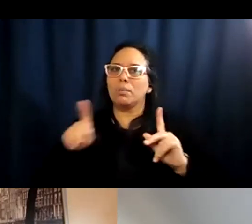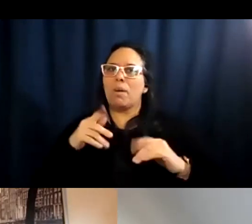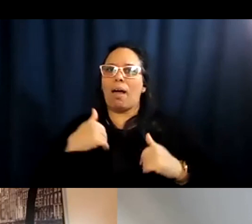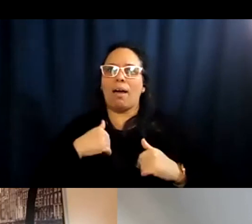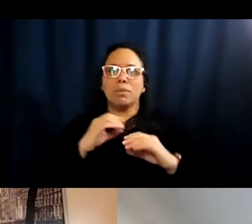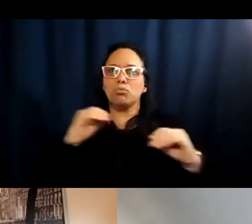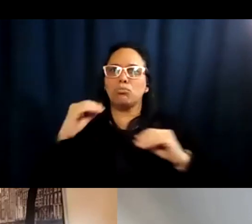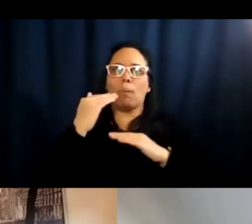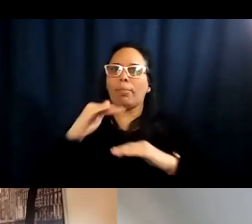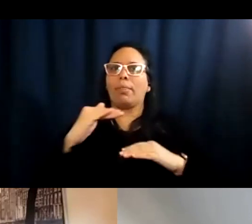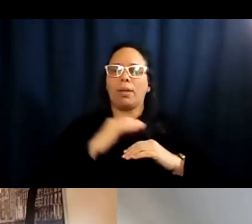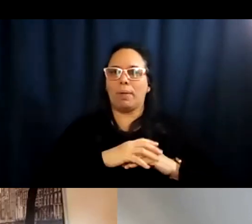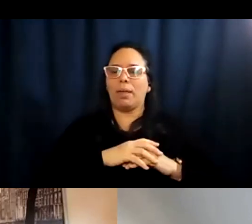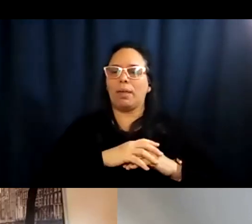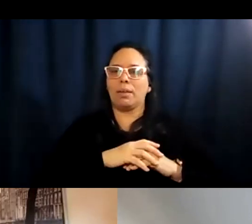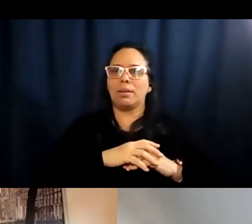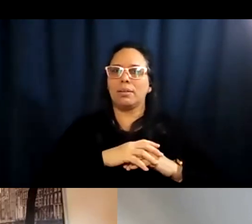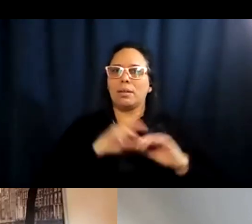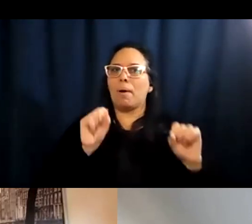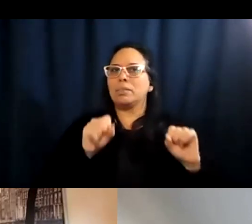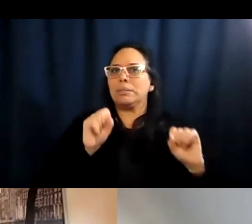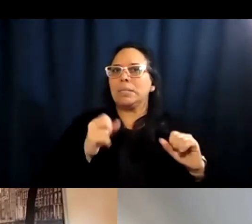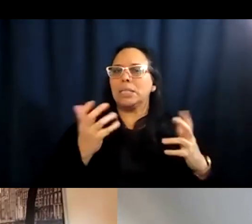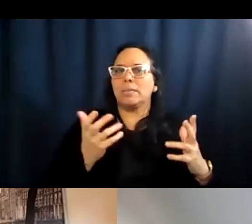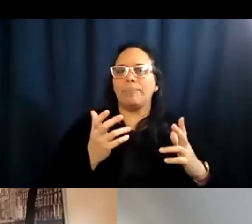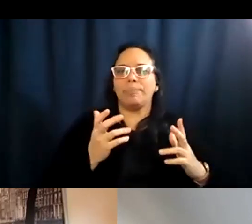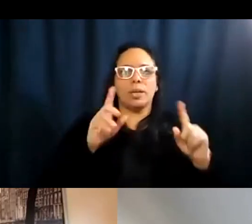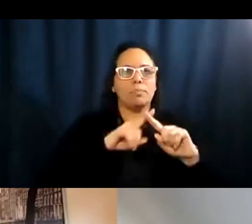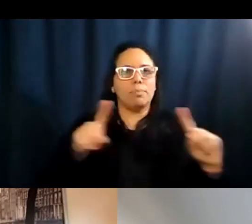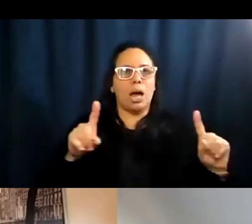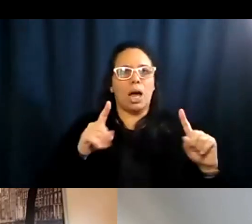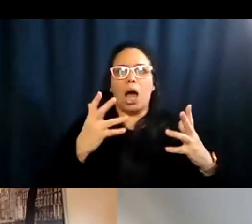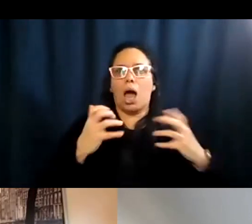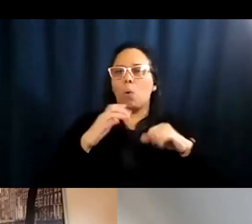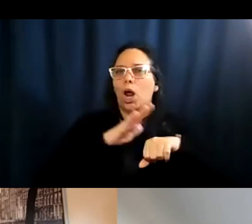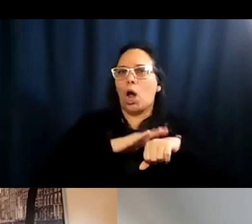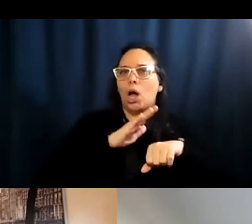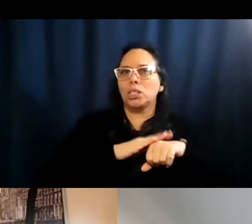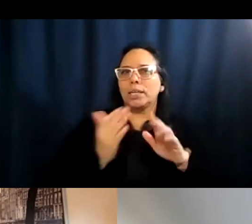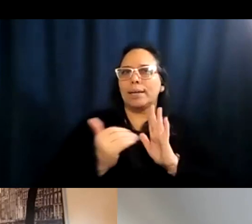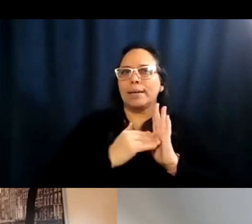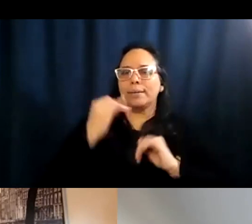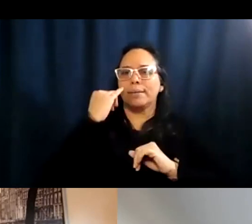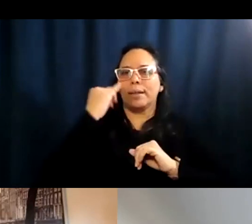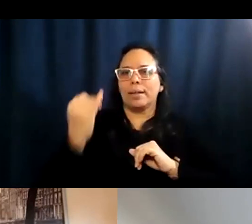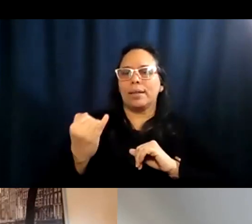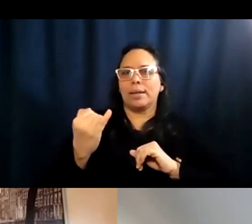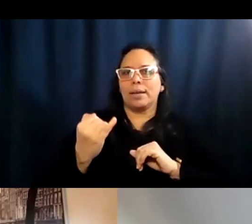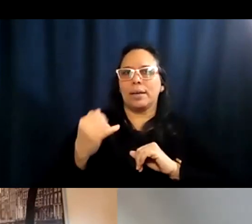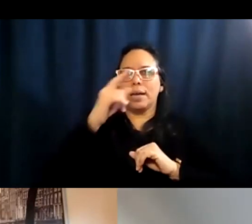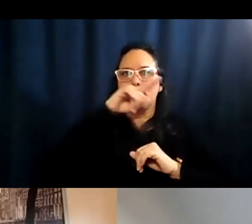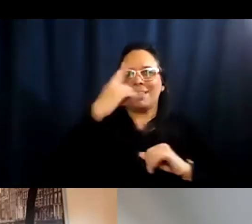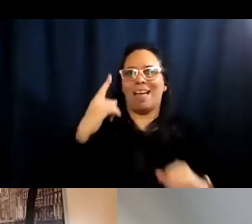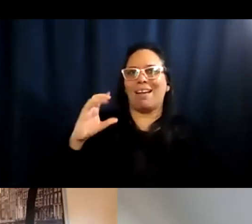to the possibilities for us. But I do wanna just caution against this idea of like Black